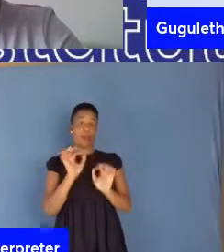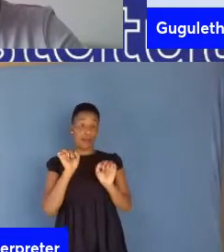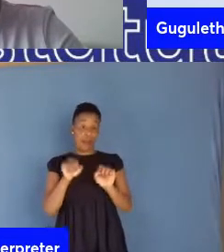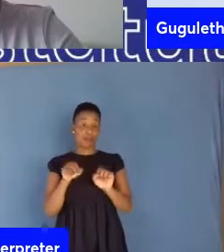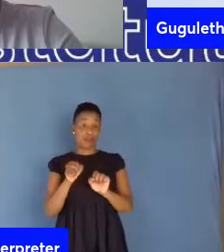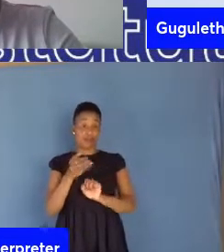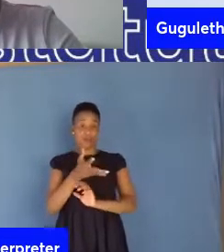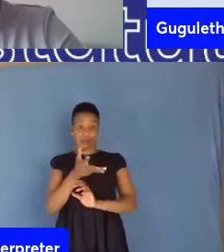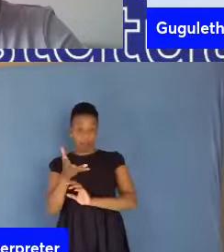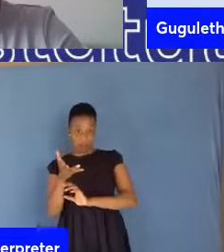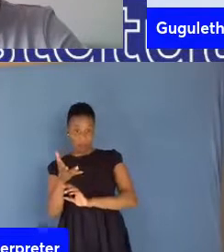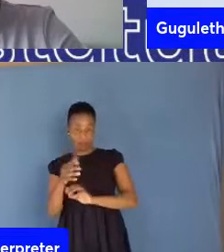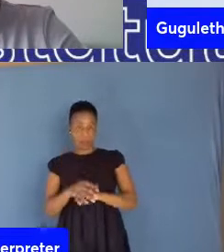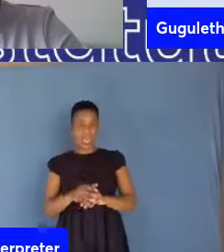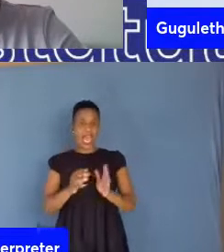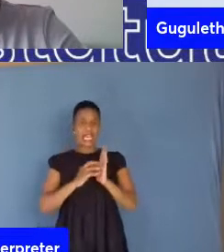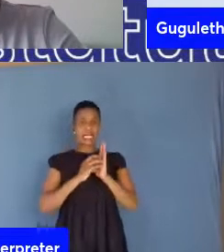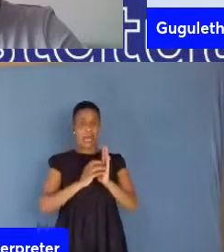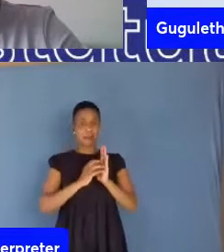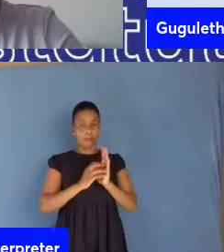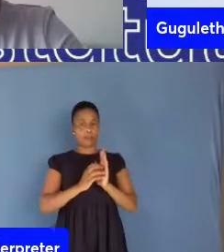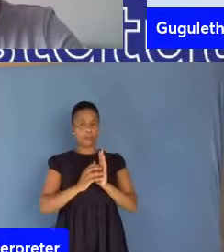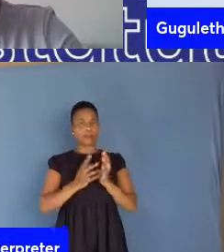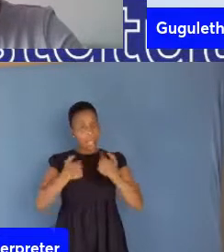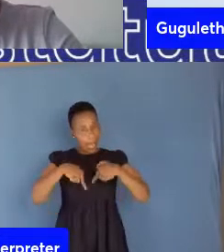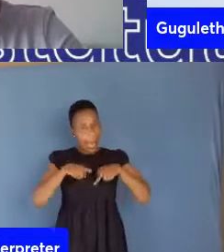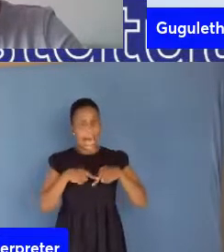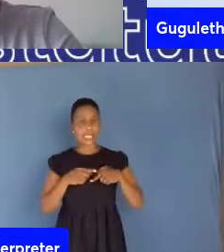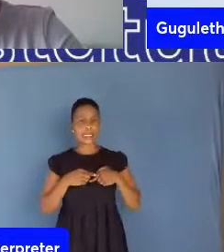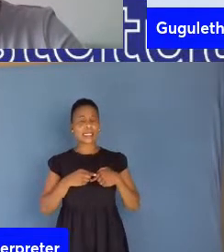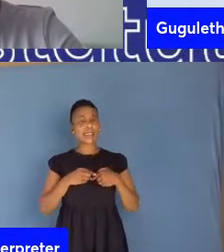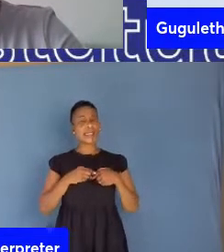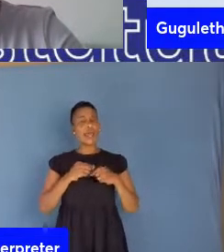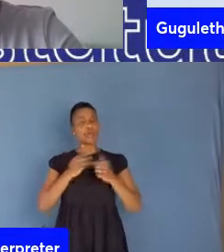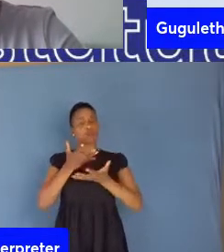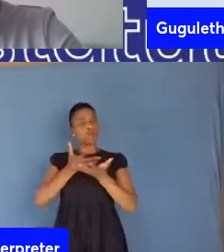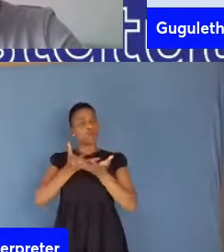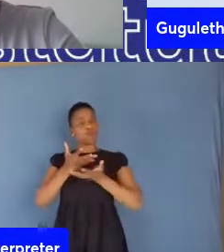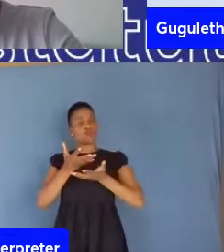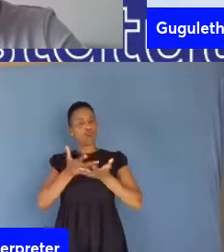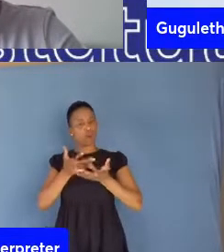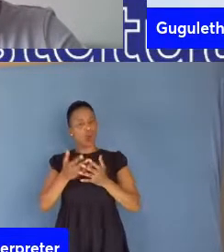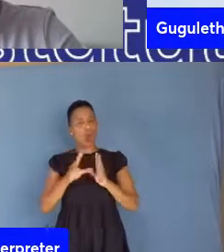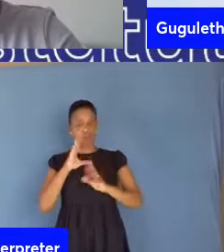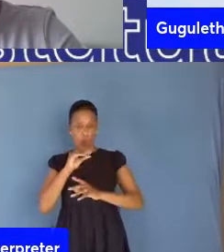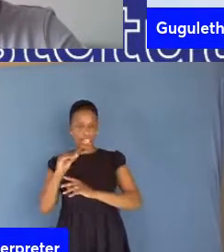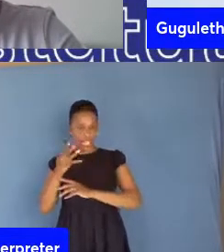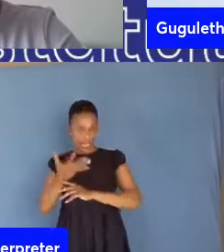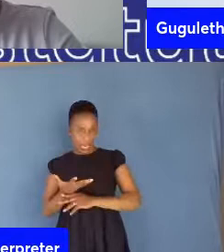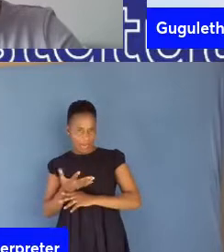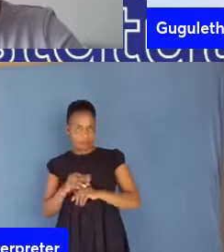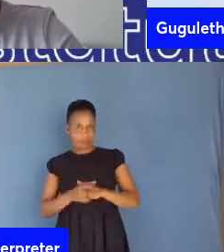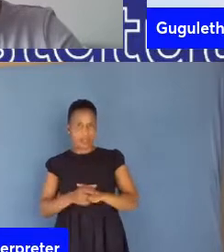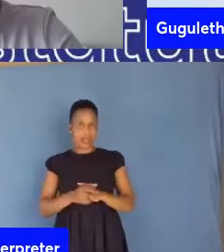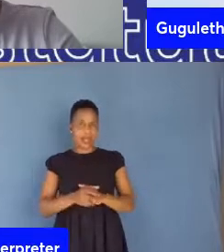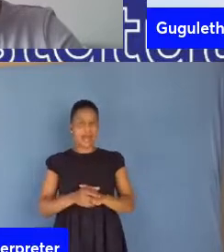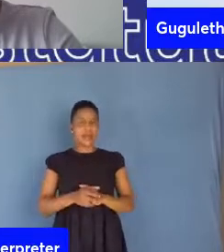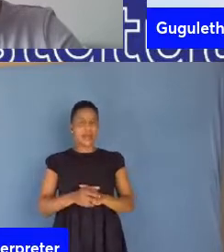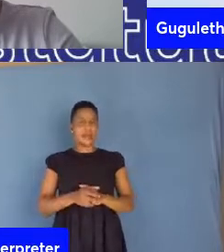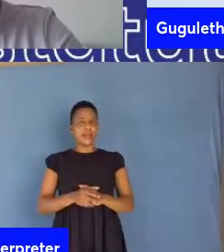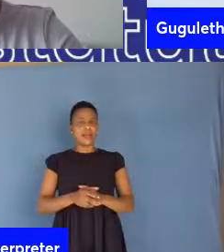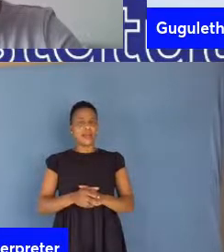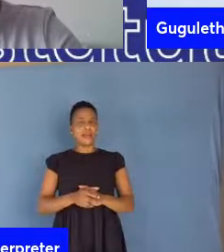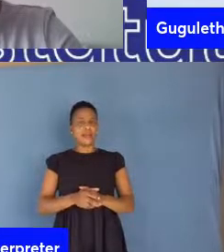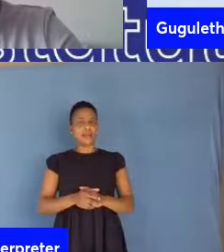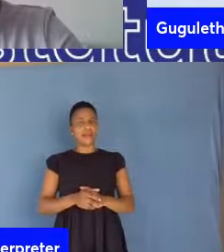For example, us talking, some law enforcement willingness